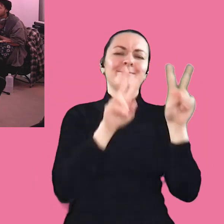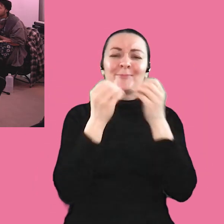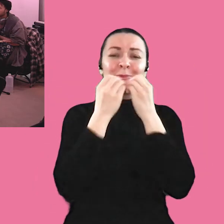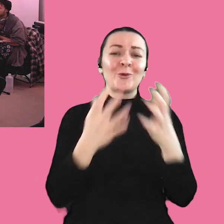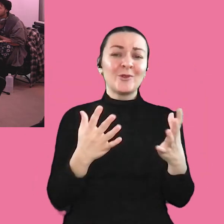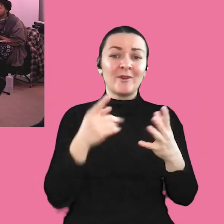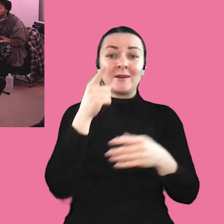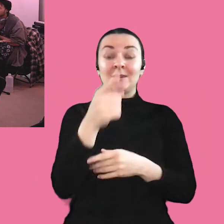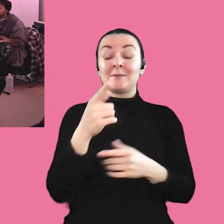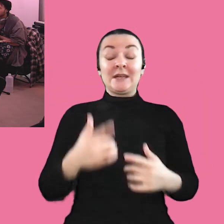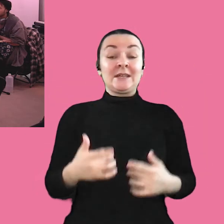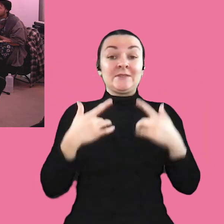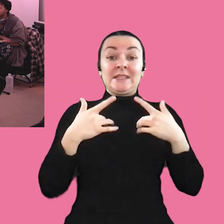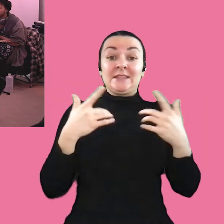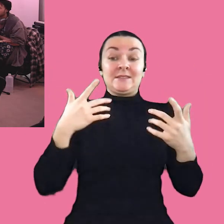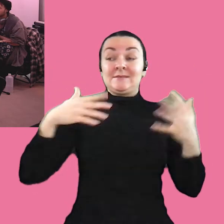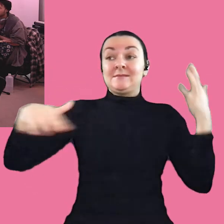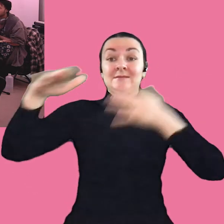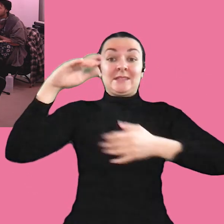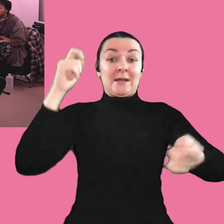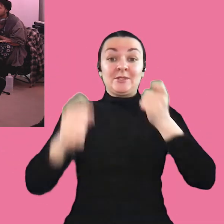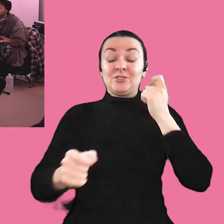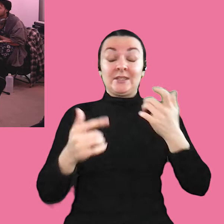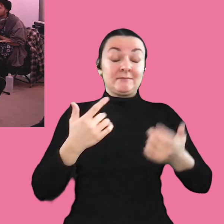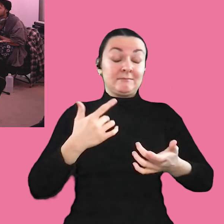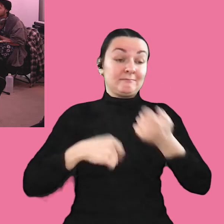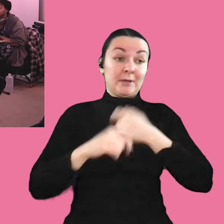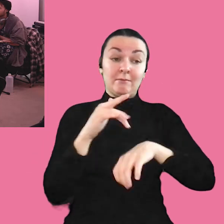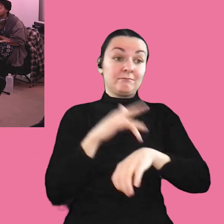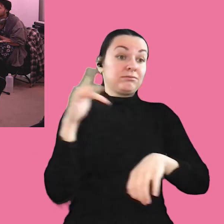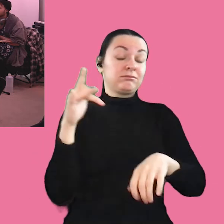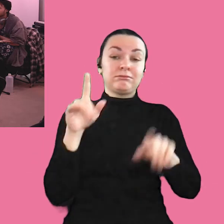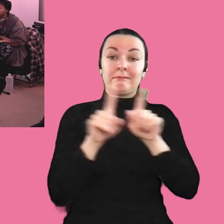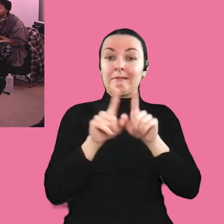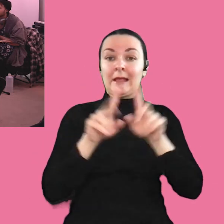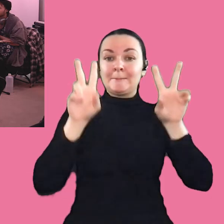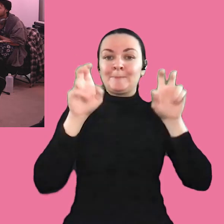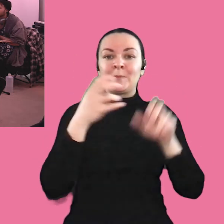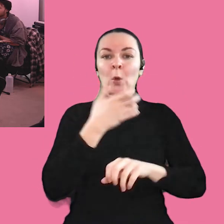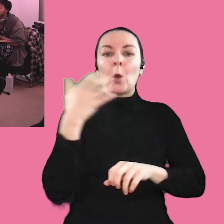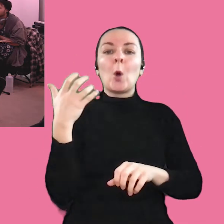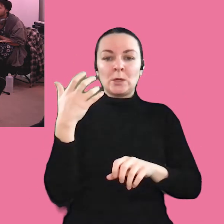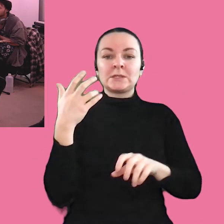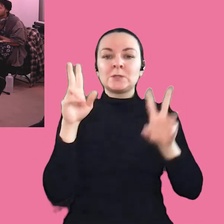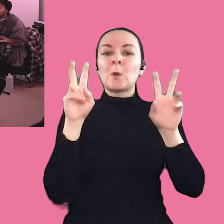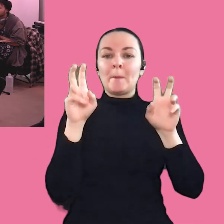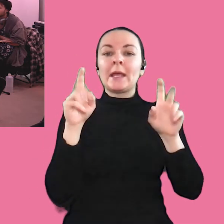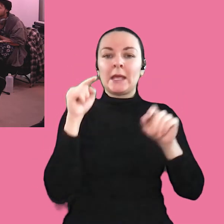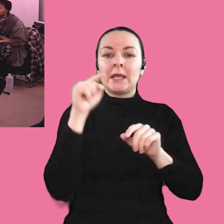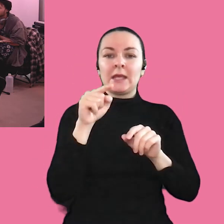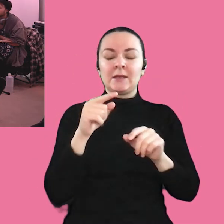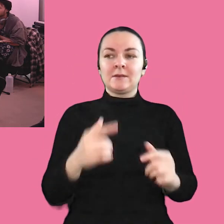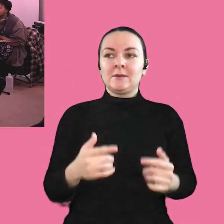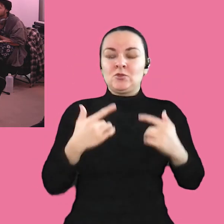around climate change slightly sensitive, quite a hot topic for the community. So we're trying to handle